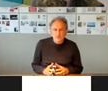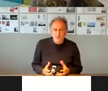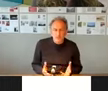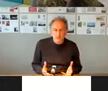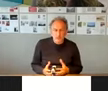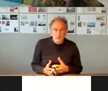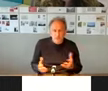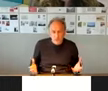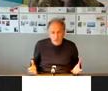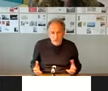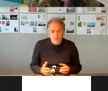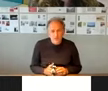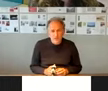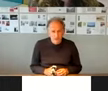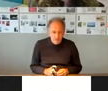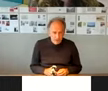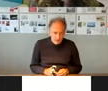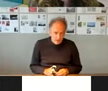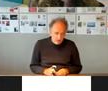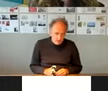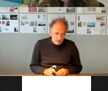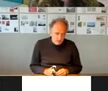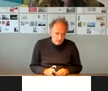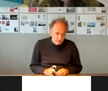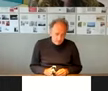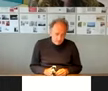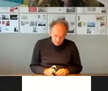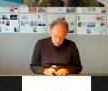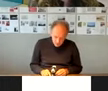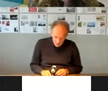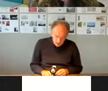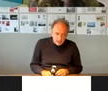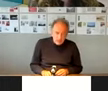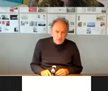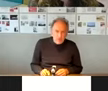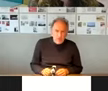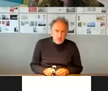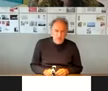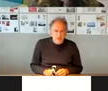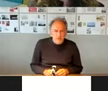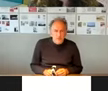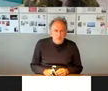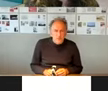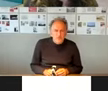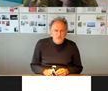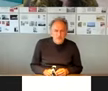the school becomes a much more important place because the kids actually stay there beyond the school hours.